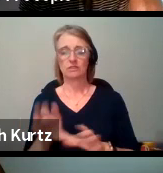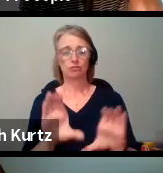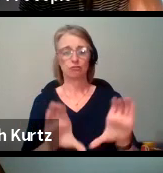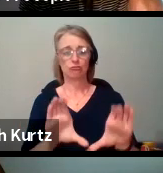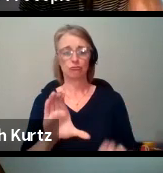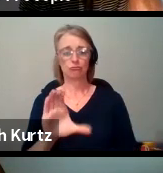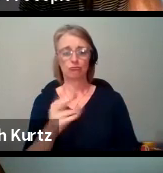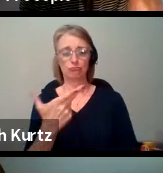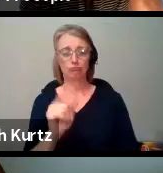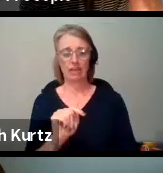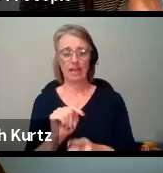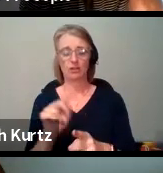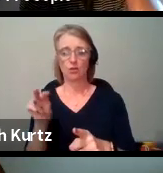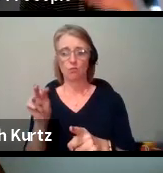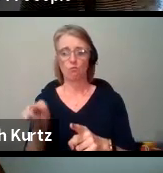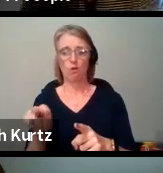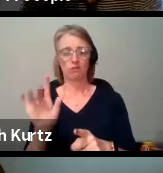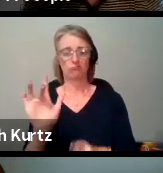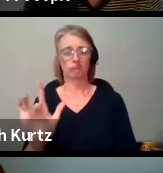want to click on those,